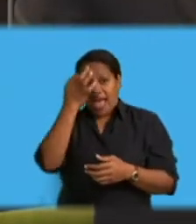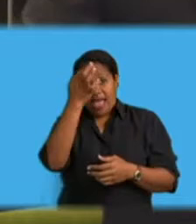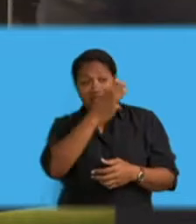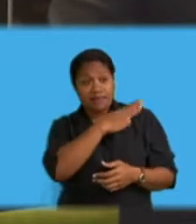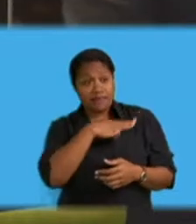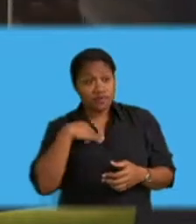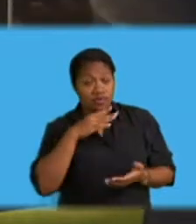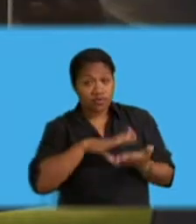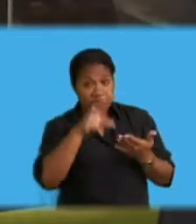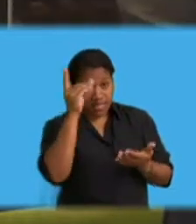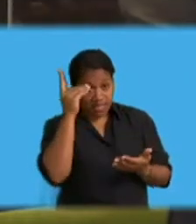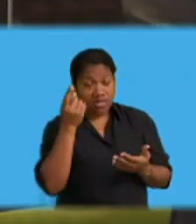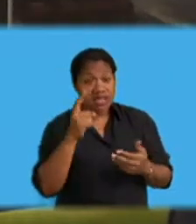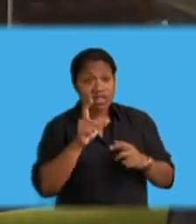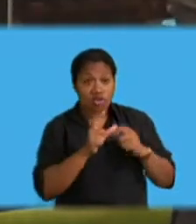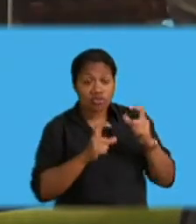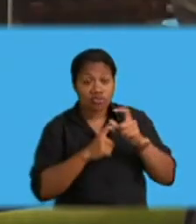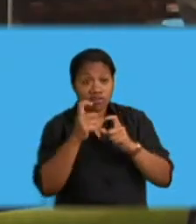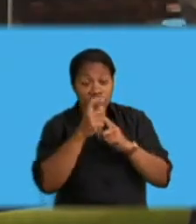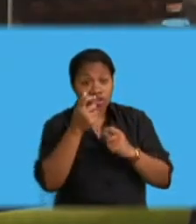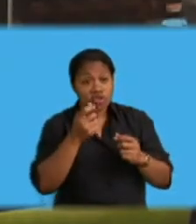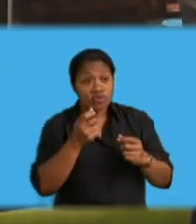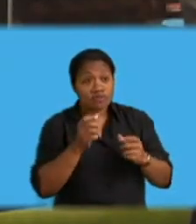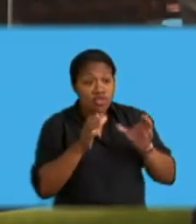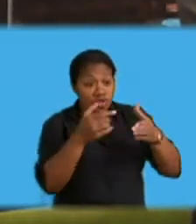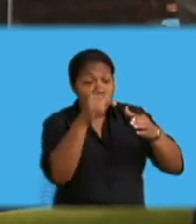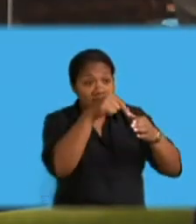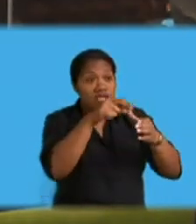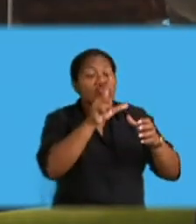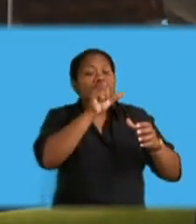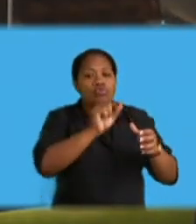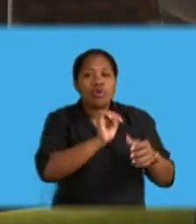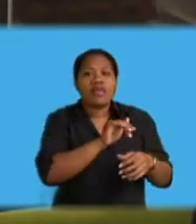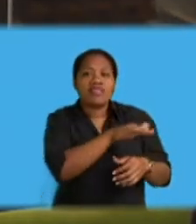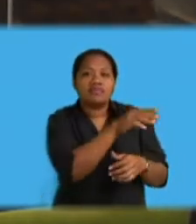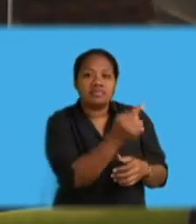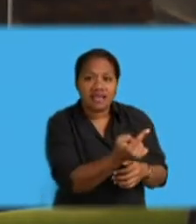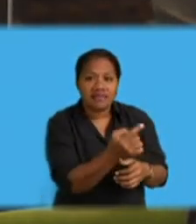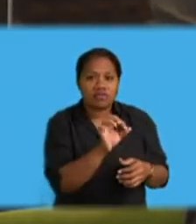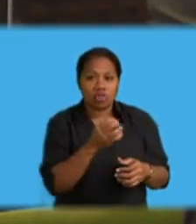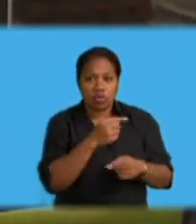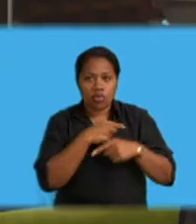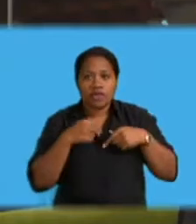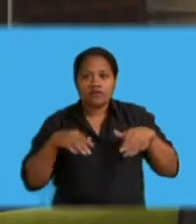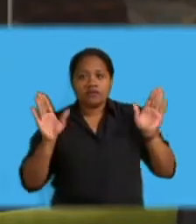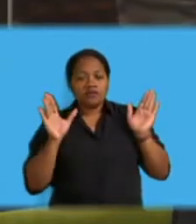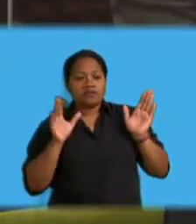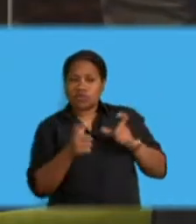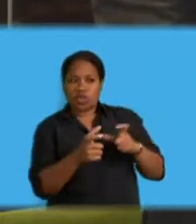and the Construction Implementation Unit will do it themselves. So we have a lot more control over it, as